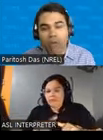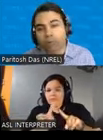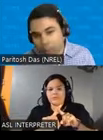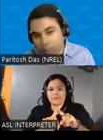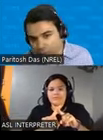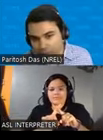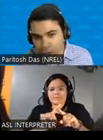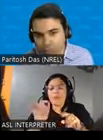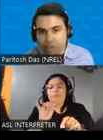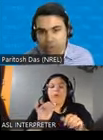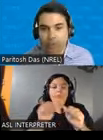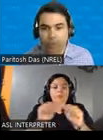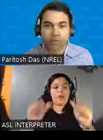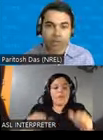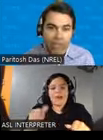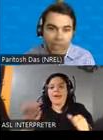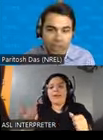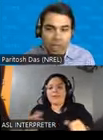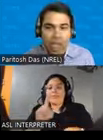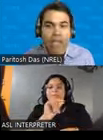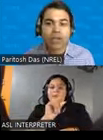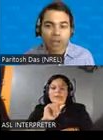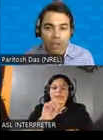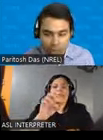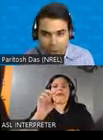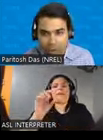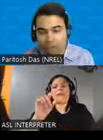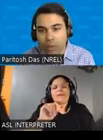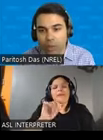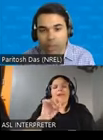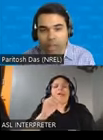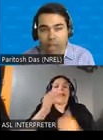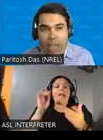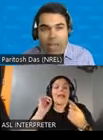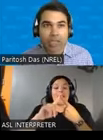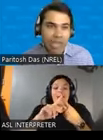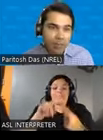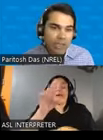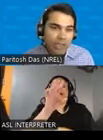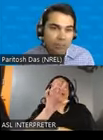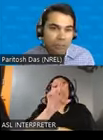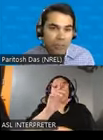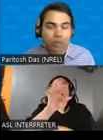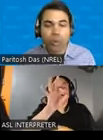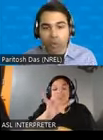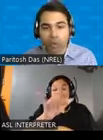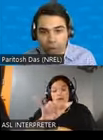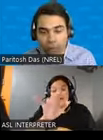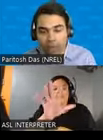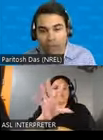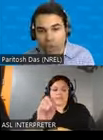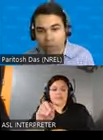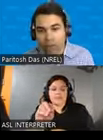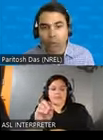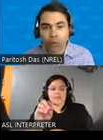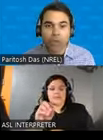use temporal EV adoptions developed for different states and within the continental US and adapting them to Puerto Rico